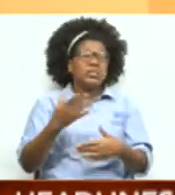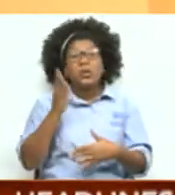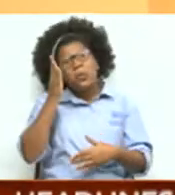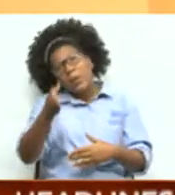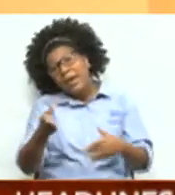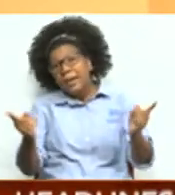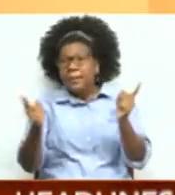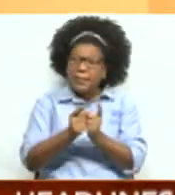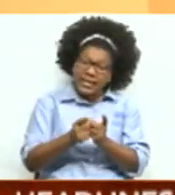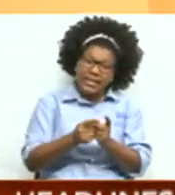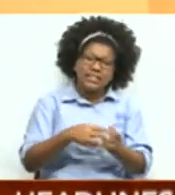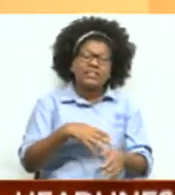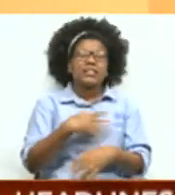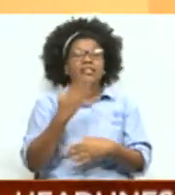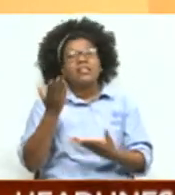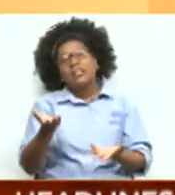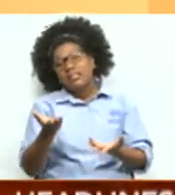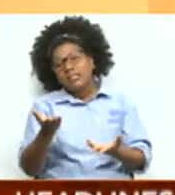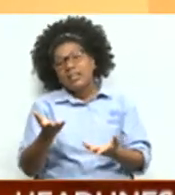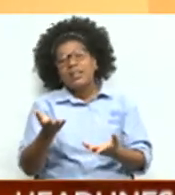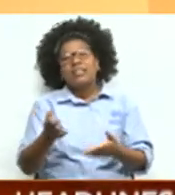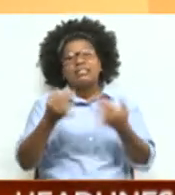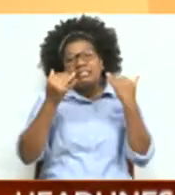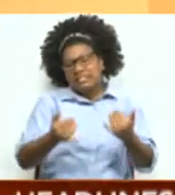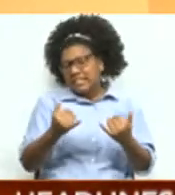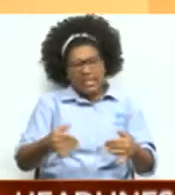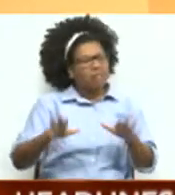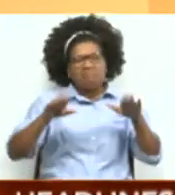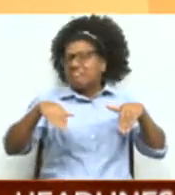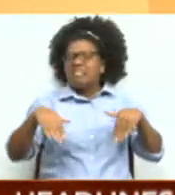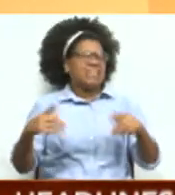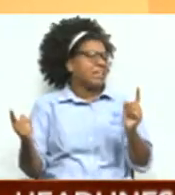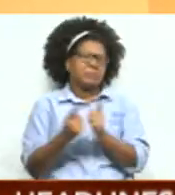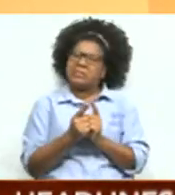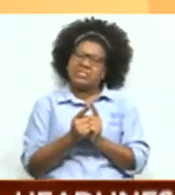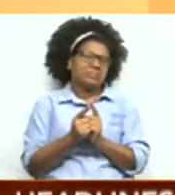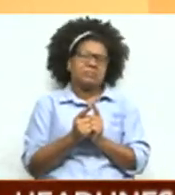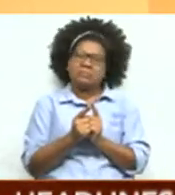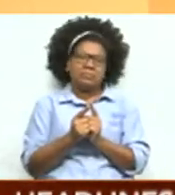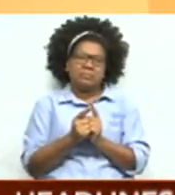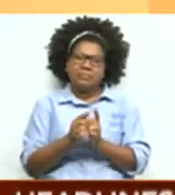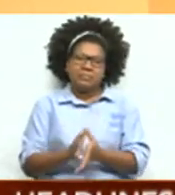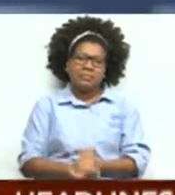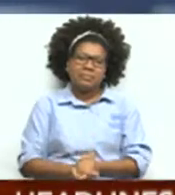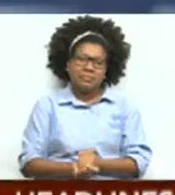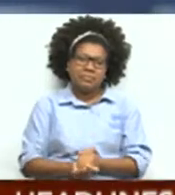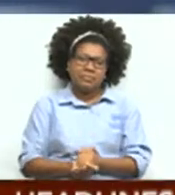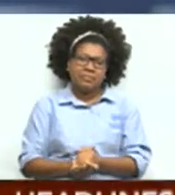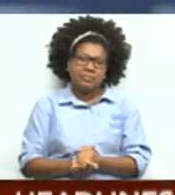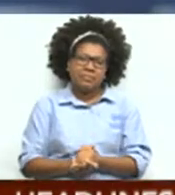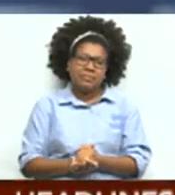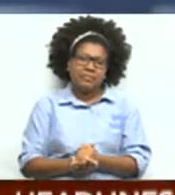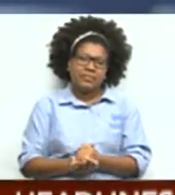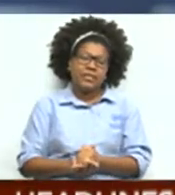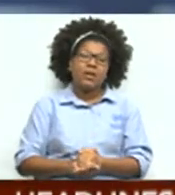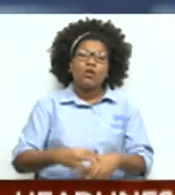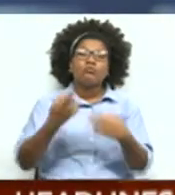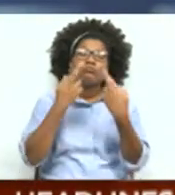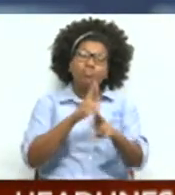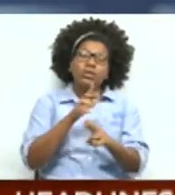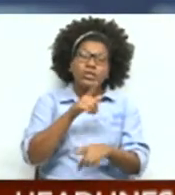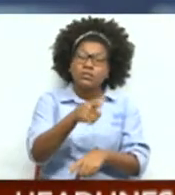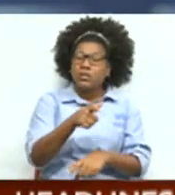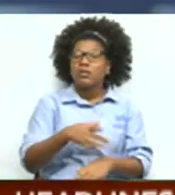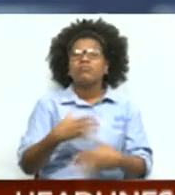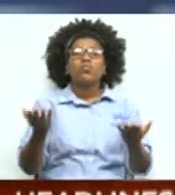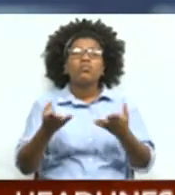meet with us, to date we have not met. Responding to the comment, Prisons Commissioner